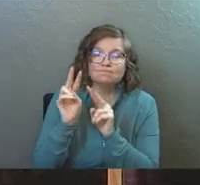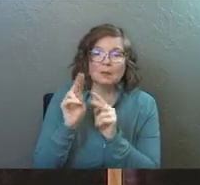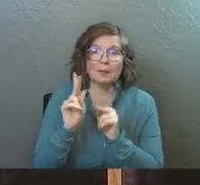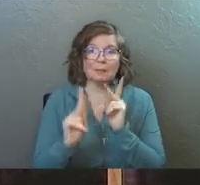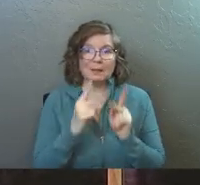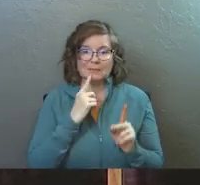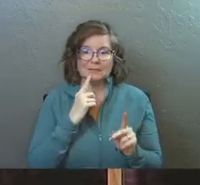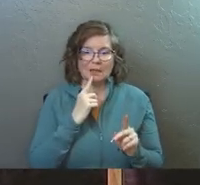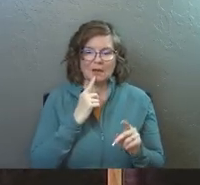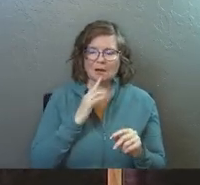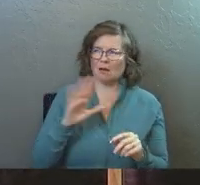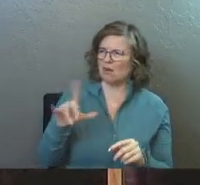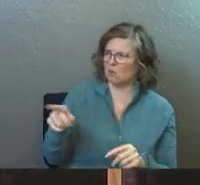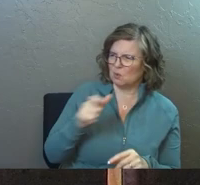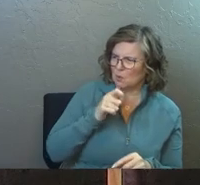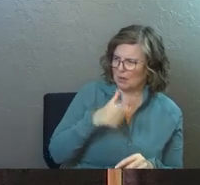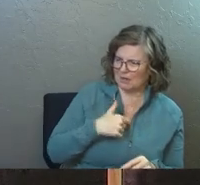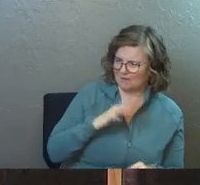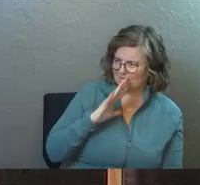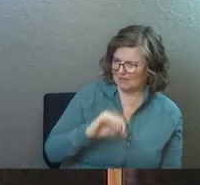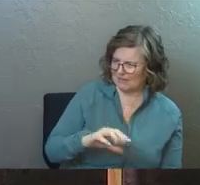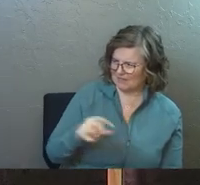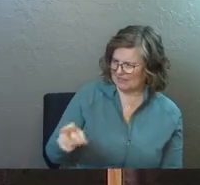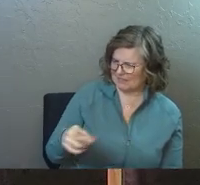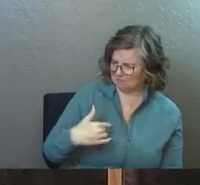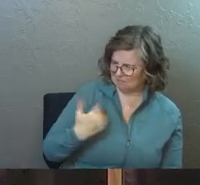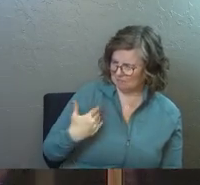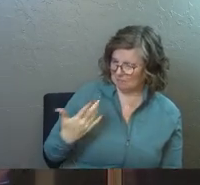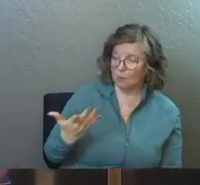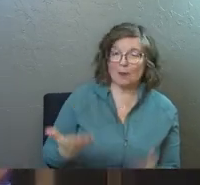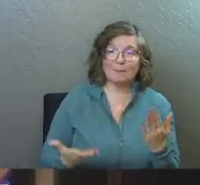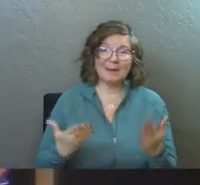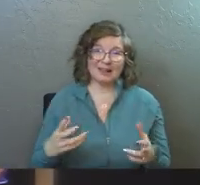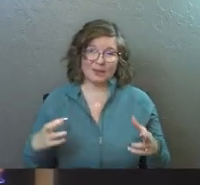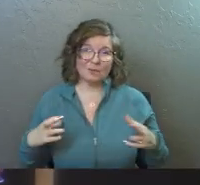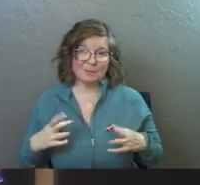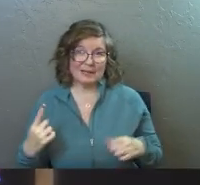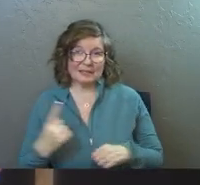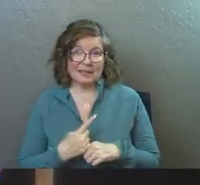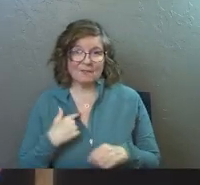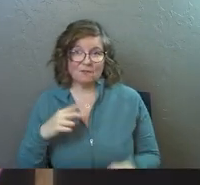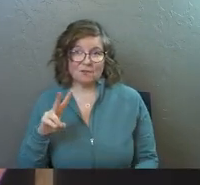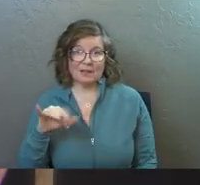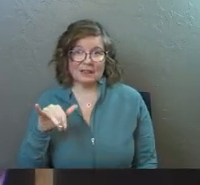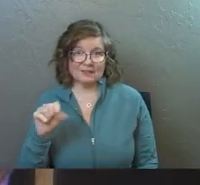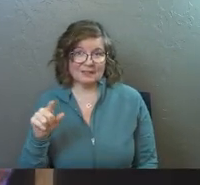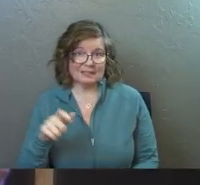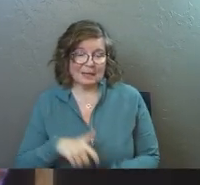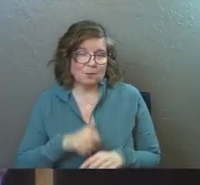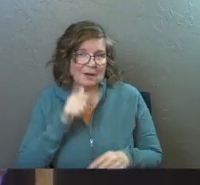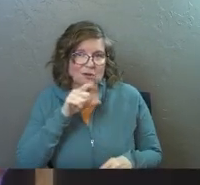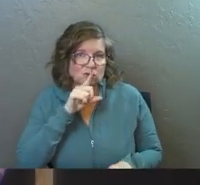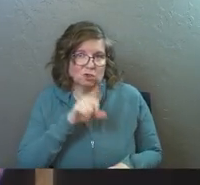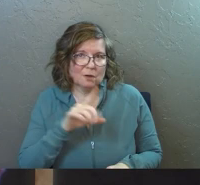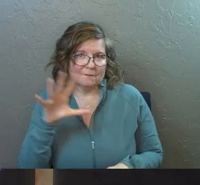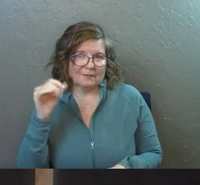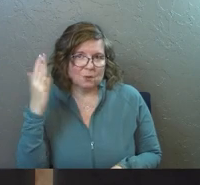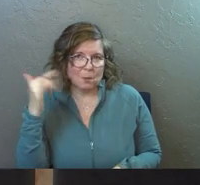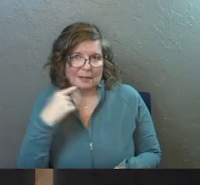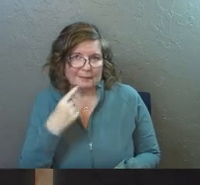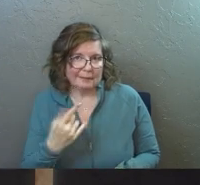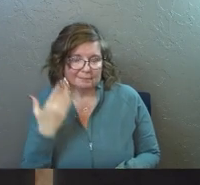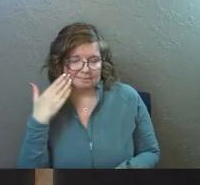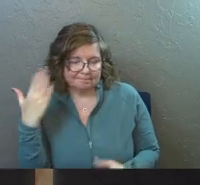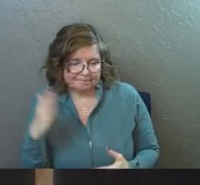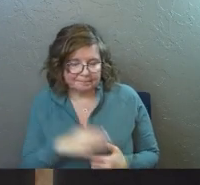The people said, verse 57, you aren't even 50 years old, which might have been like a retirement date for Levites at that time. We're not sure. I think that's